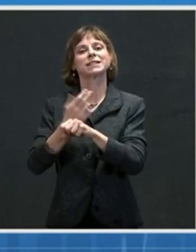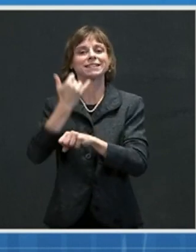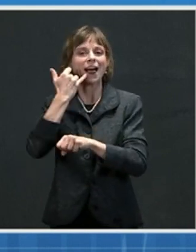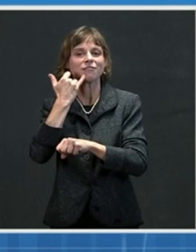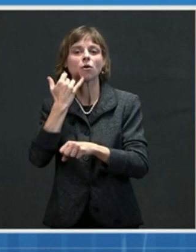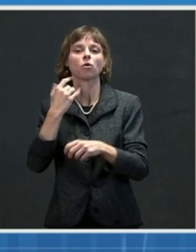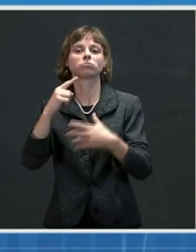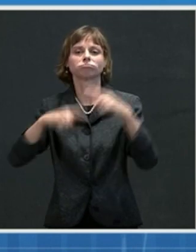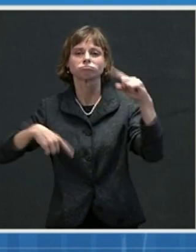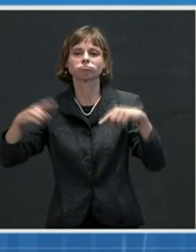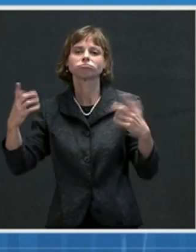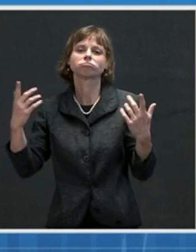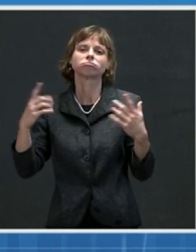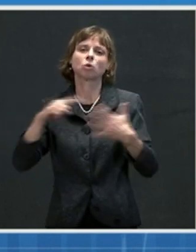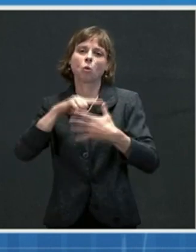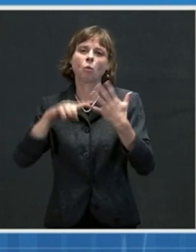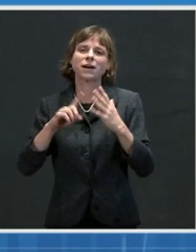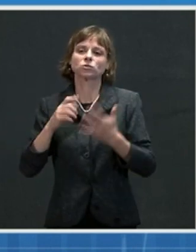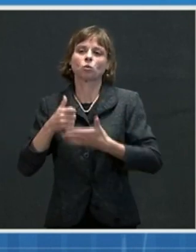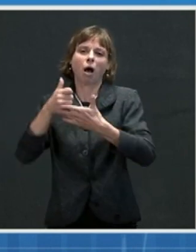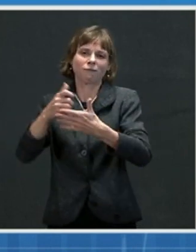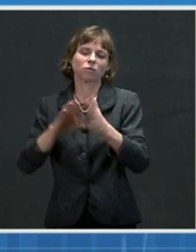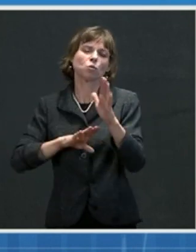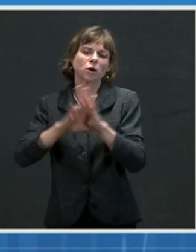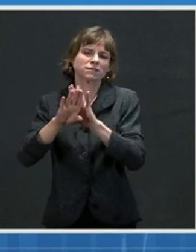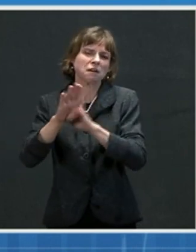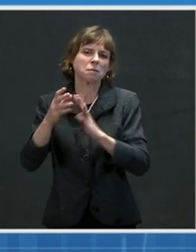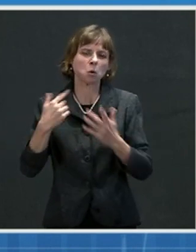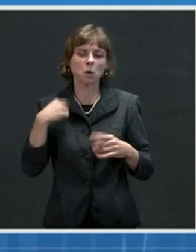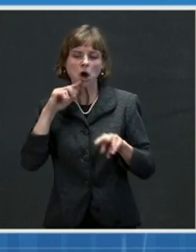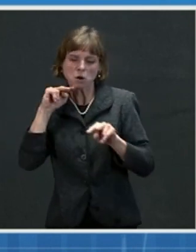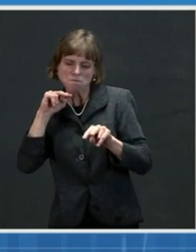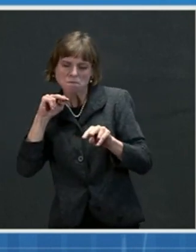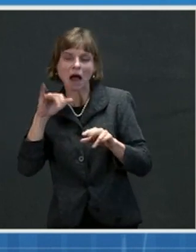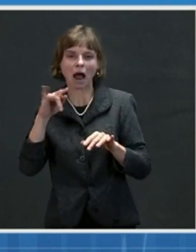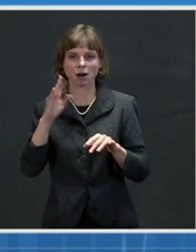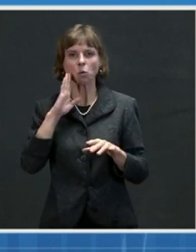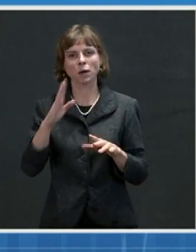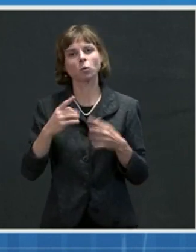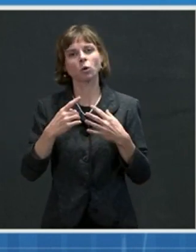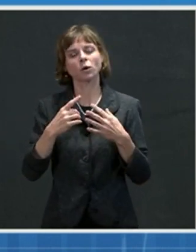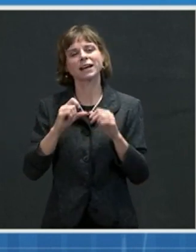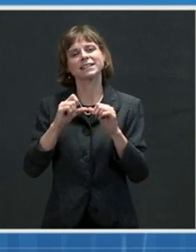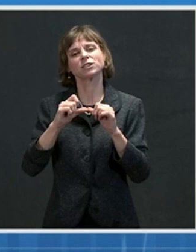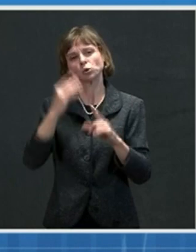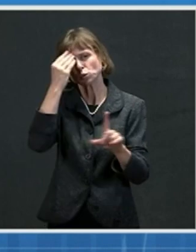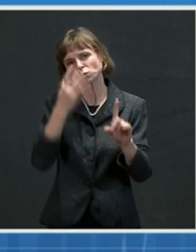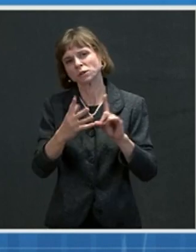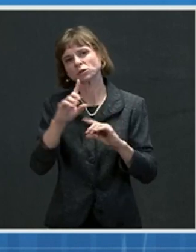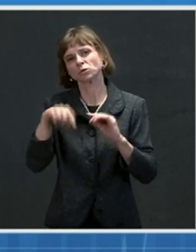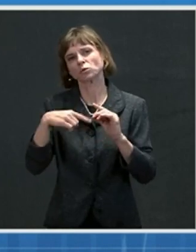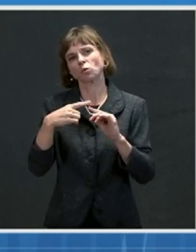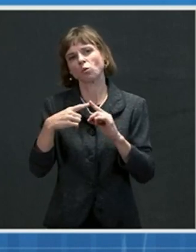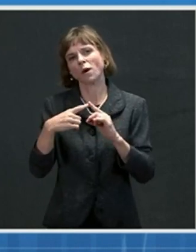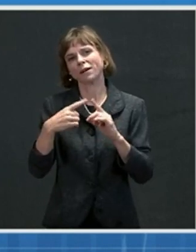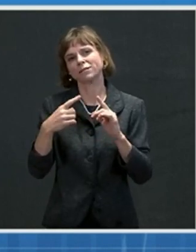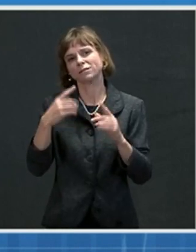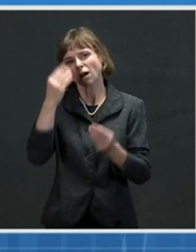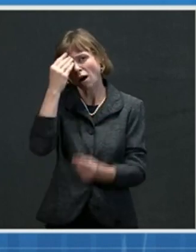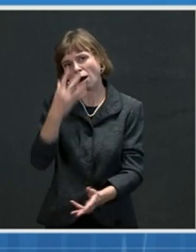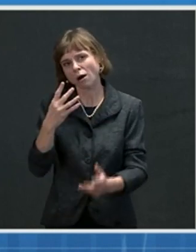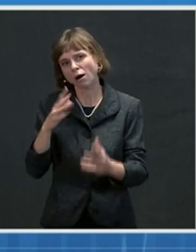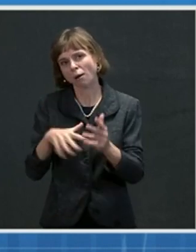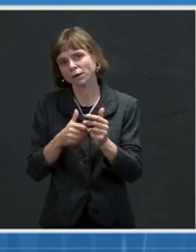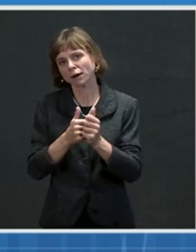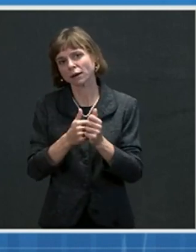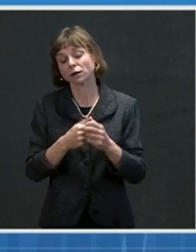helpful. We're keeping a close eye on this, and we'll continue to circle back with updates. And you're making sure that, for example,